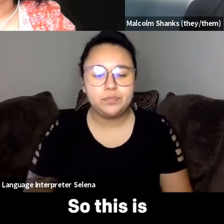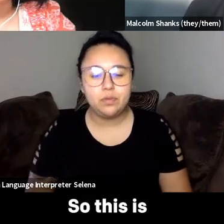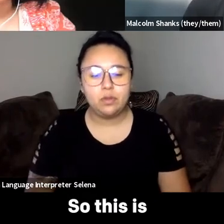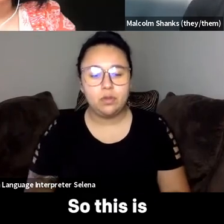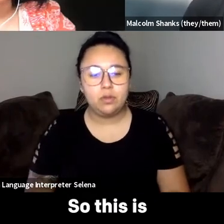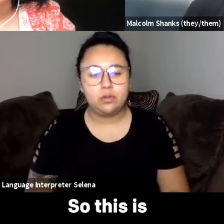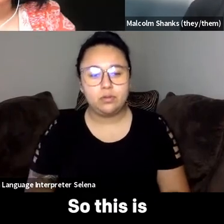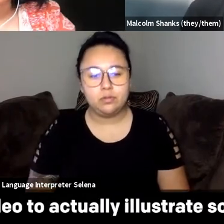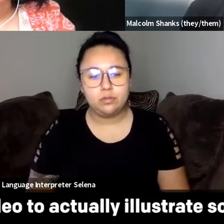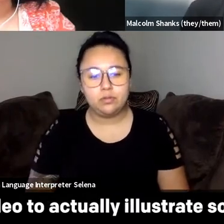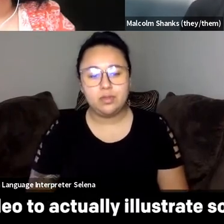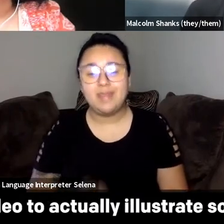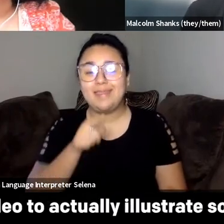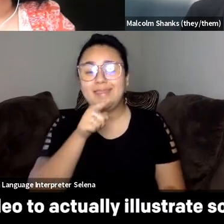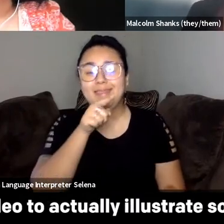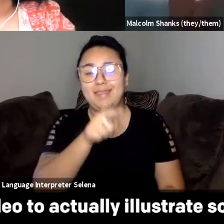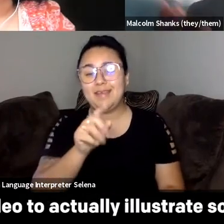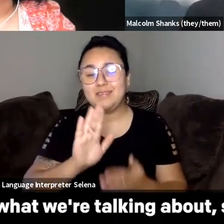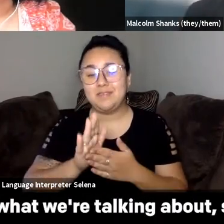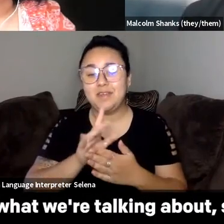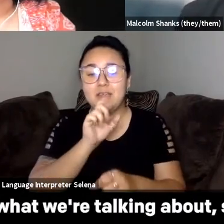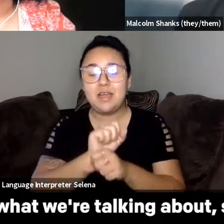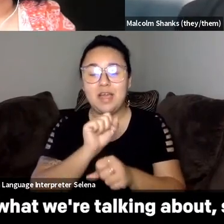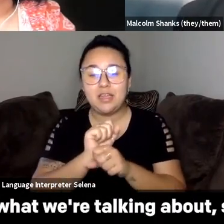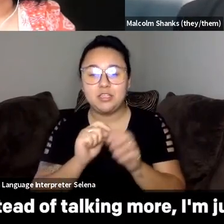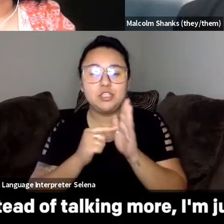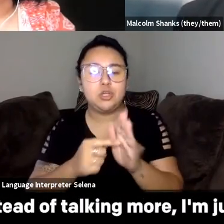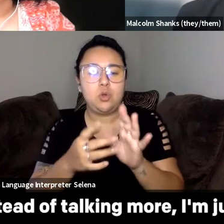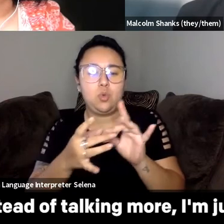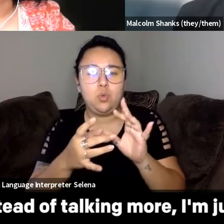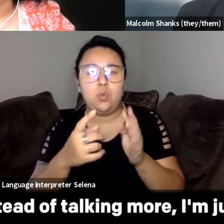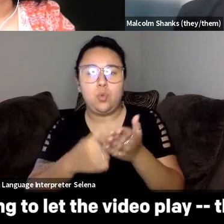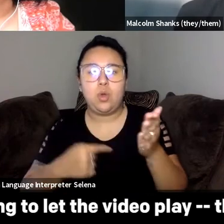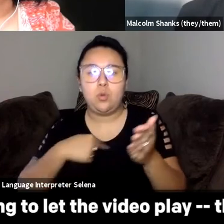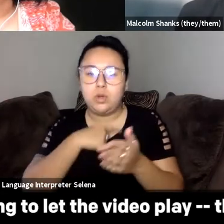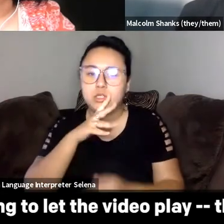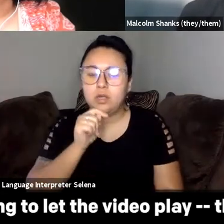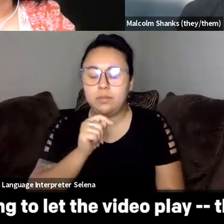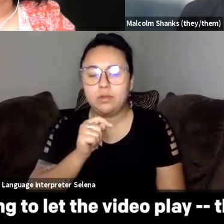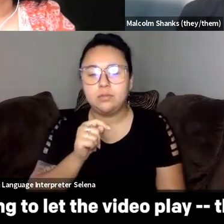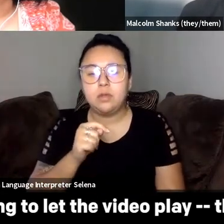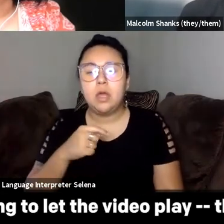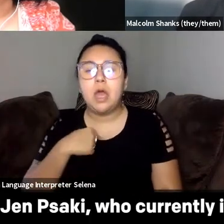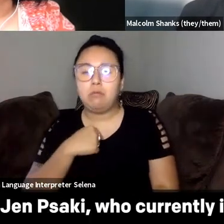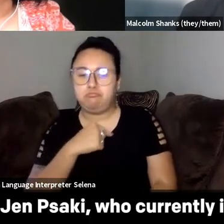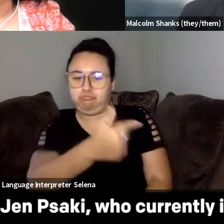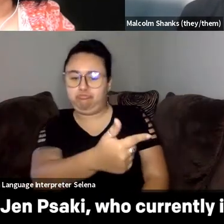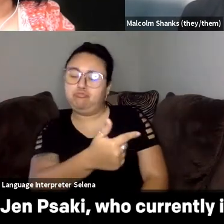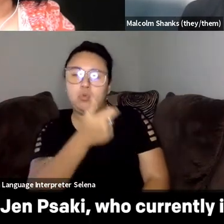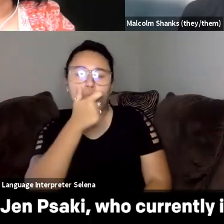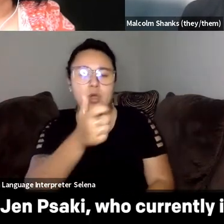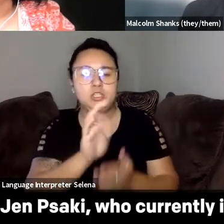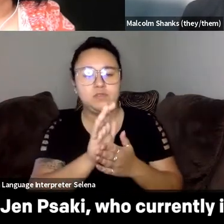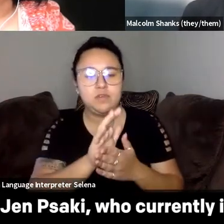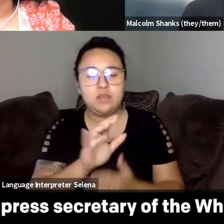So this is a video to actually illustrate some of what we're talking about. So instead of talking more, I'm just going to let the video play. This is Jen Psaki,